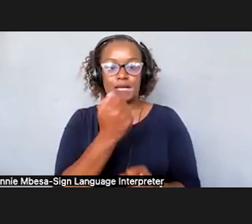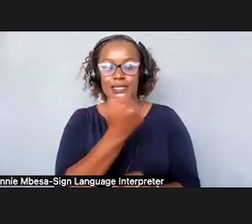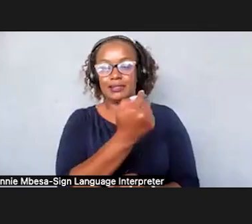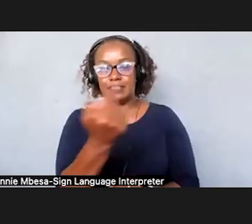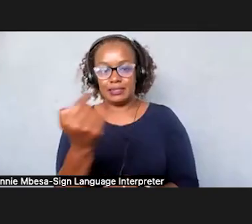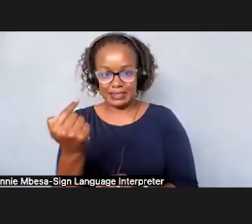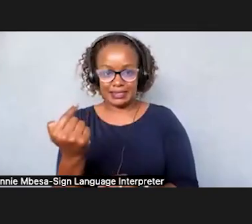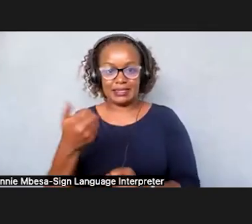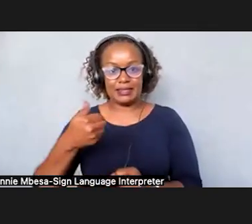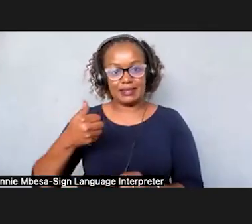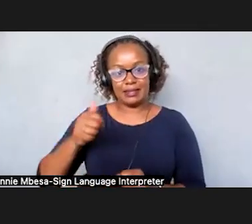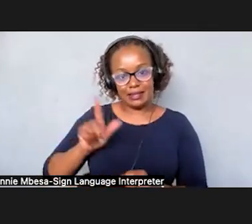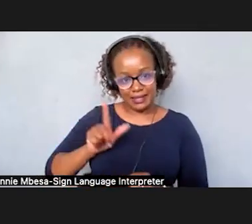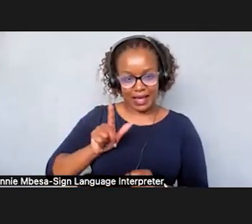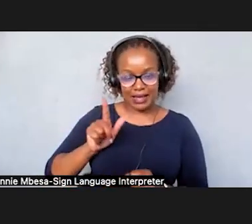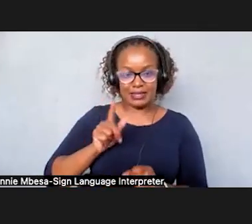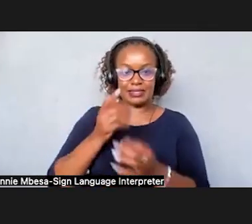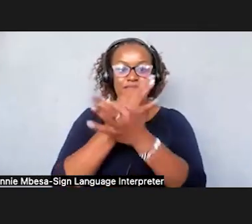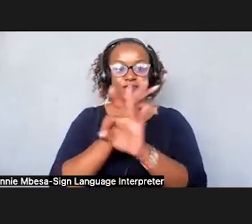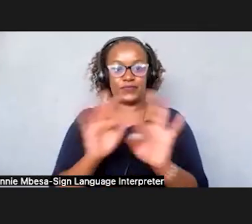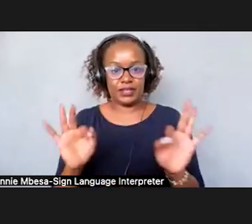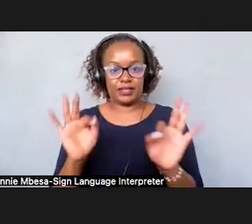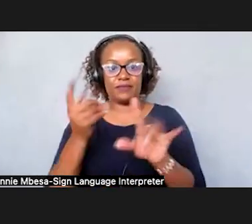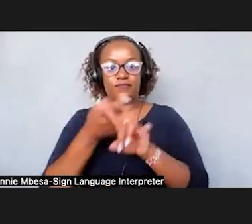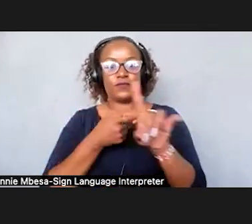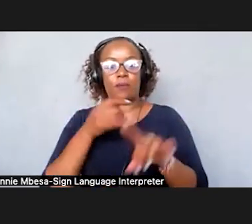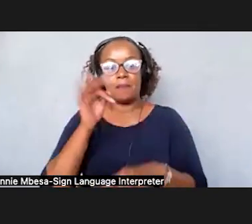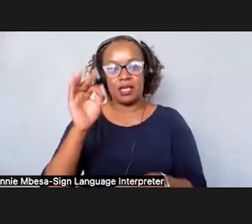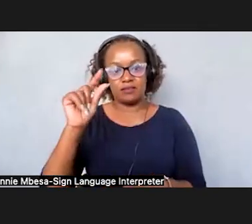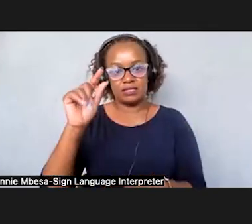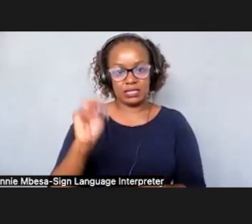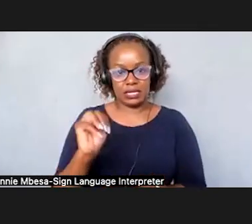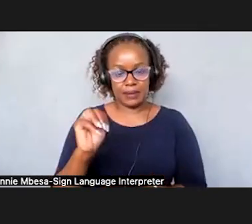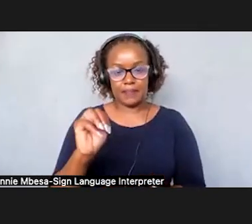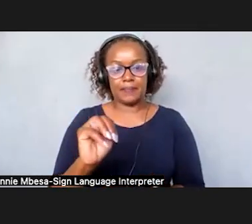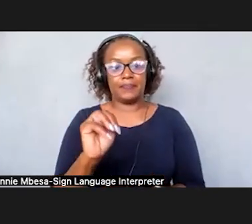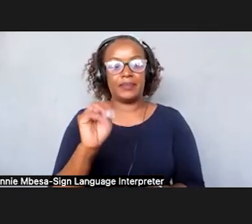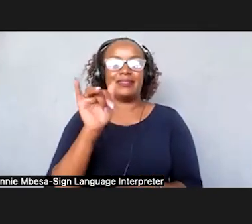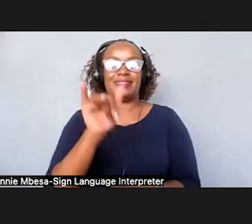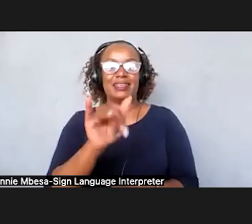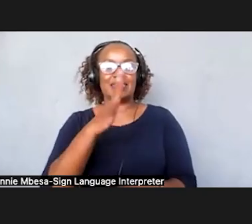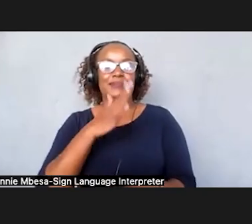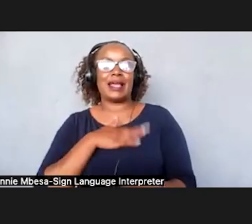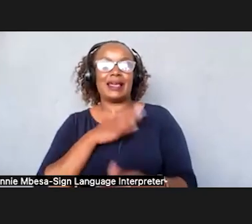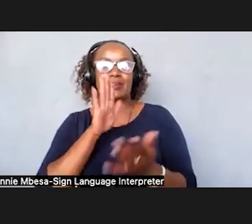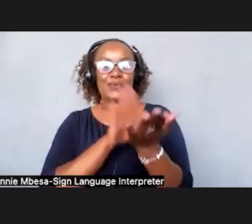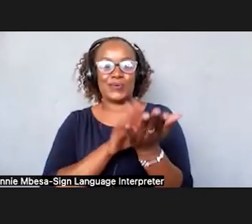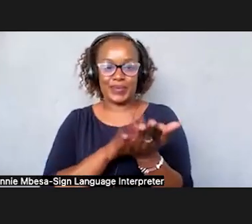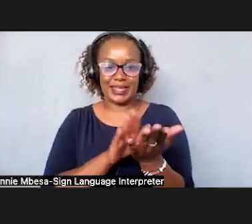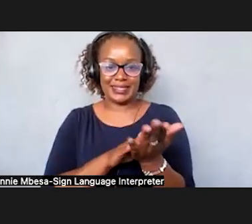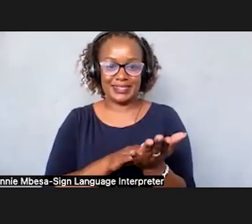up free from FGM. So that's my take on that. Thank